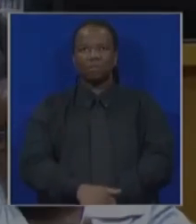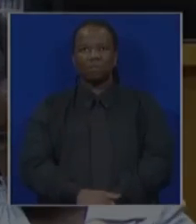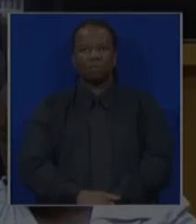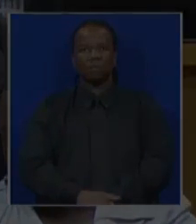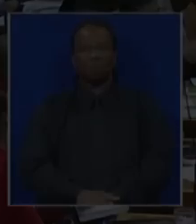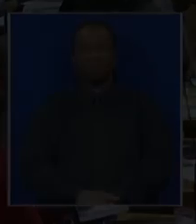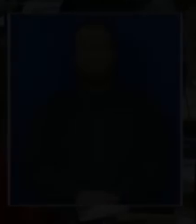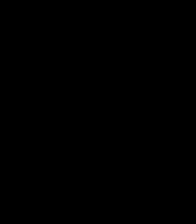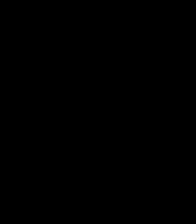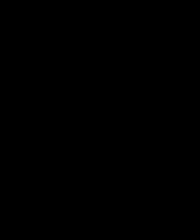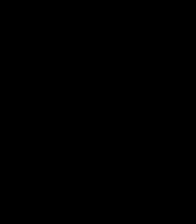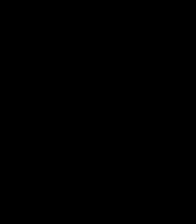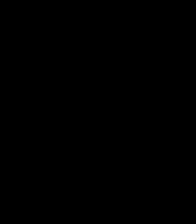Honorable Maimane, proceed.